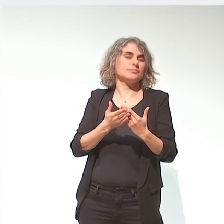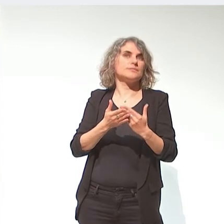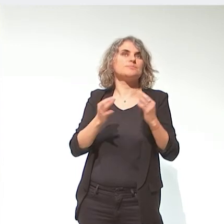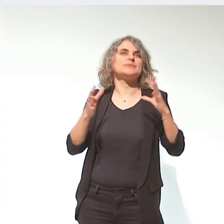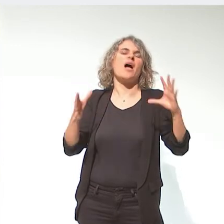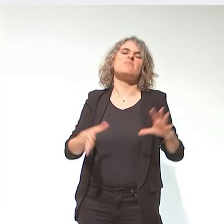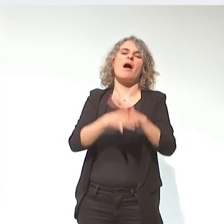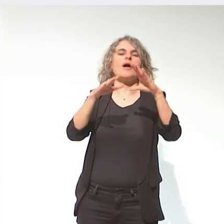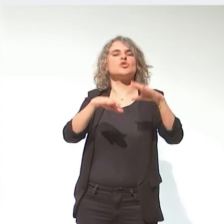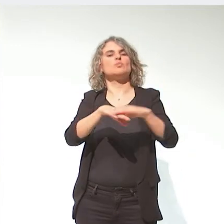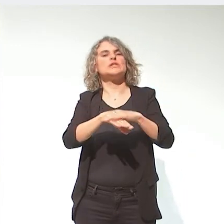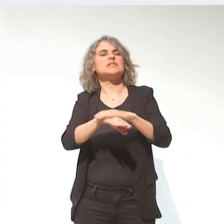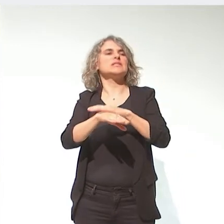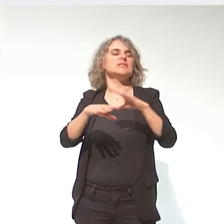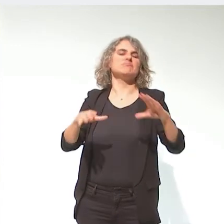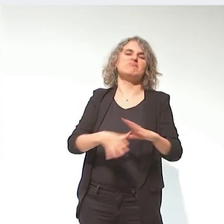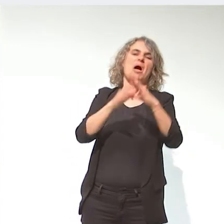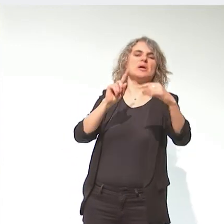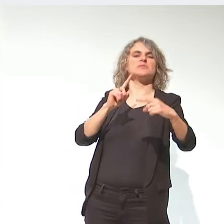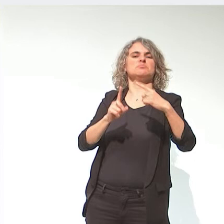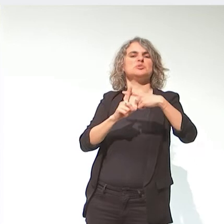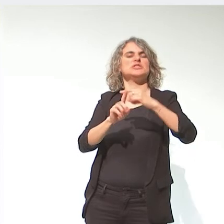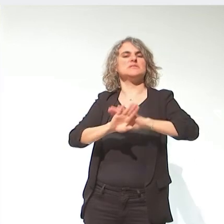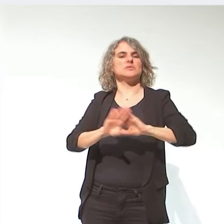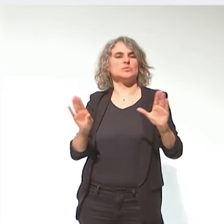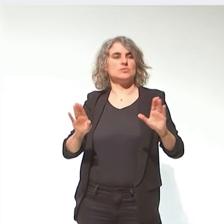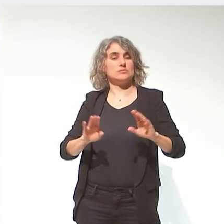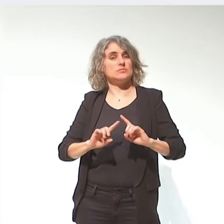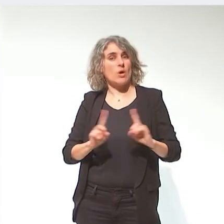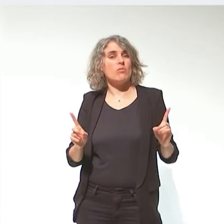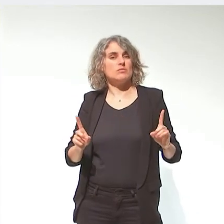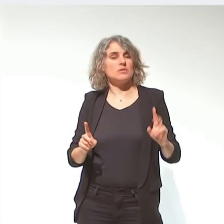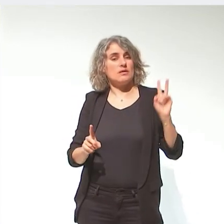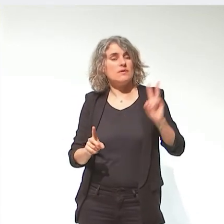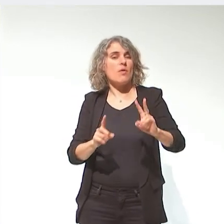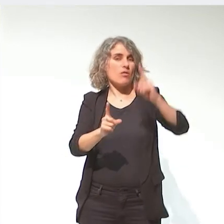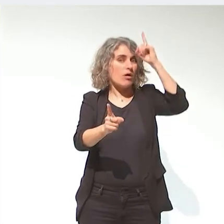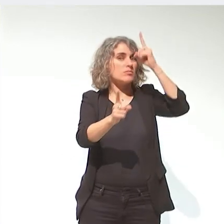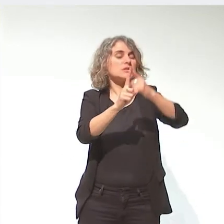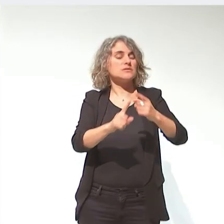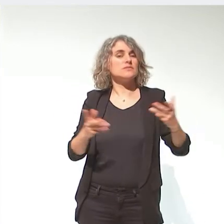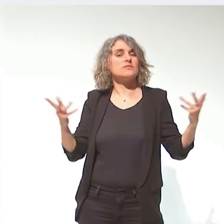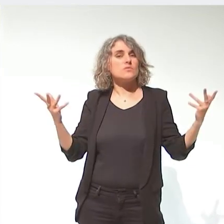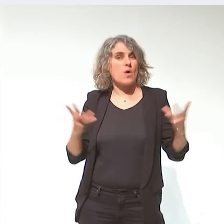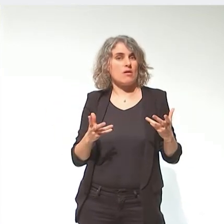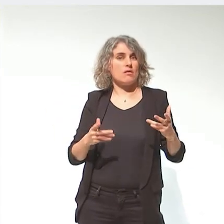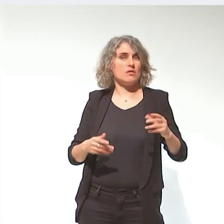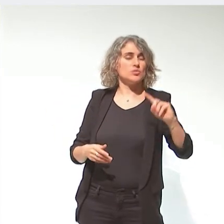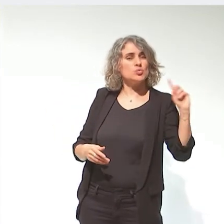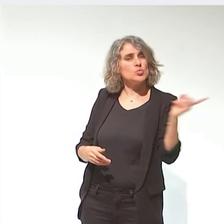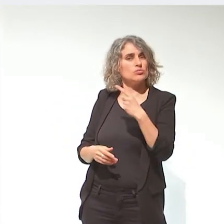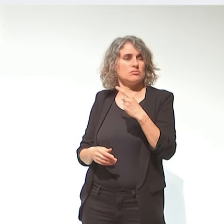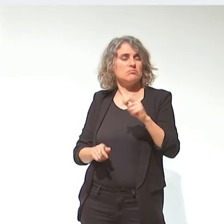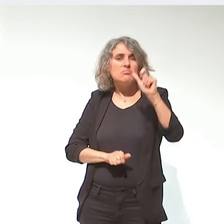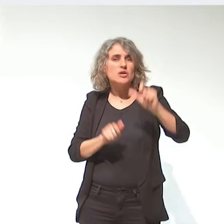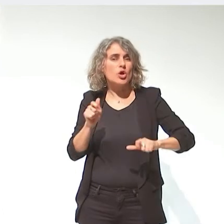something which goal is to guarantee each person with disability the right